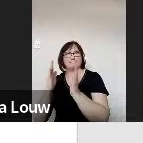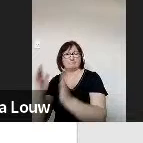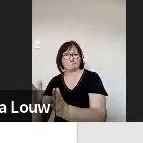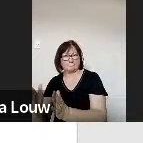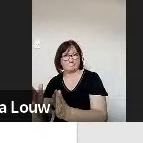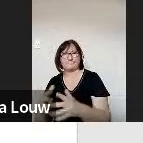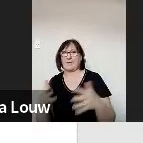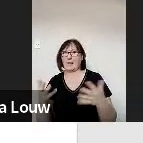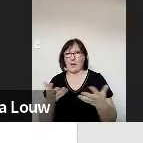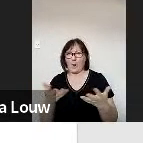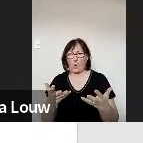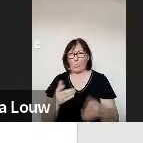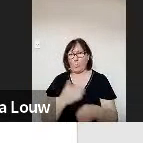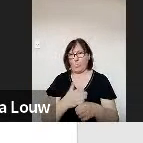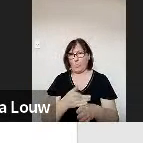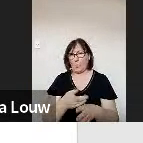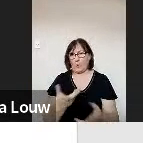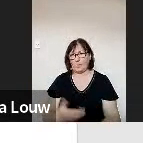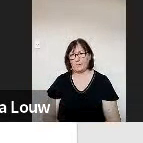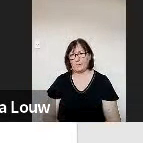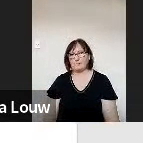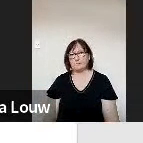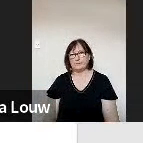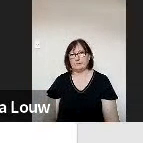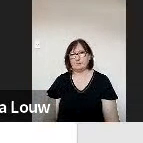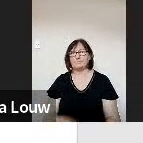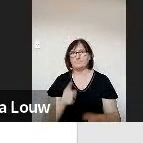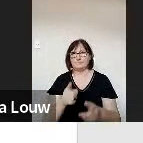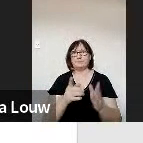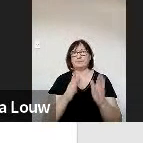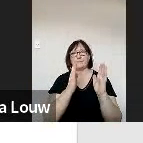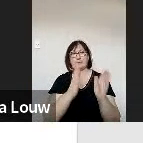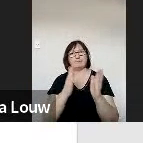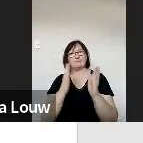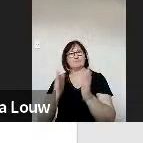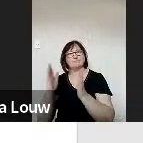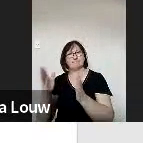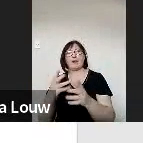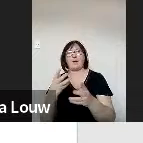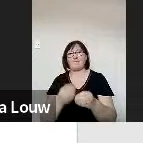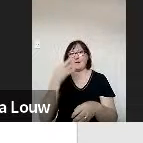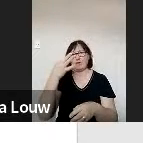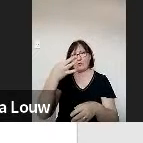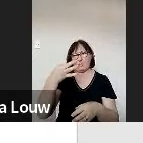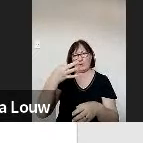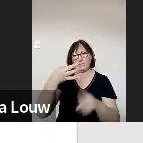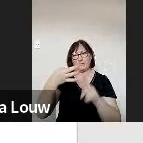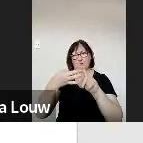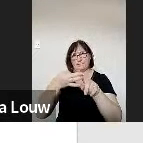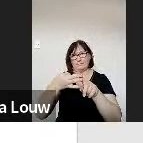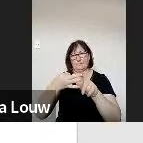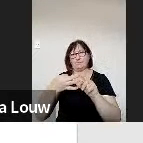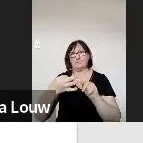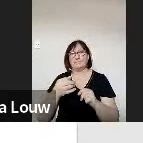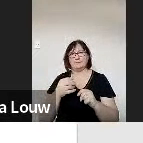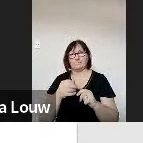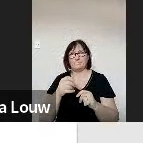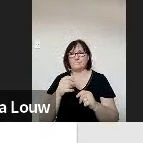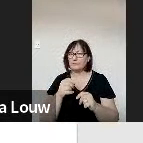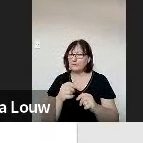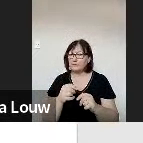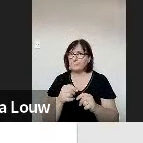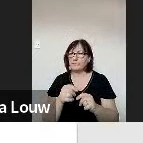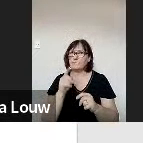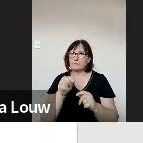gentlemen, classification is a three-stage process. First, one needs to ascertain the meaning of